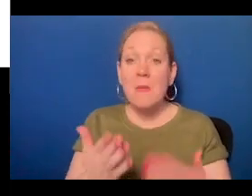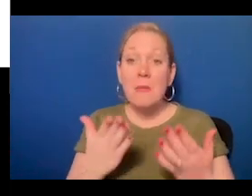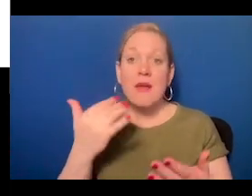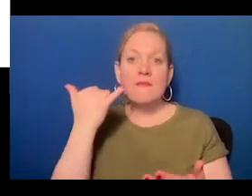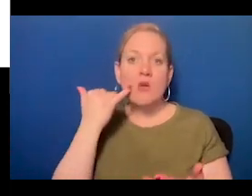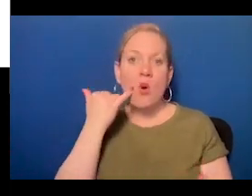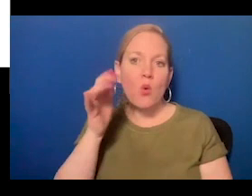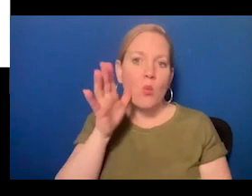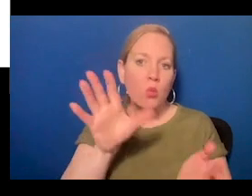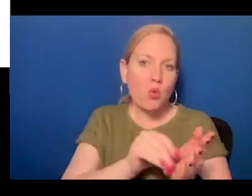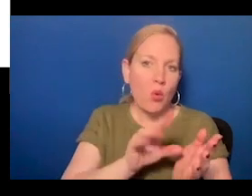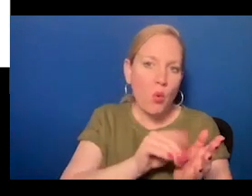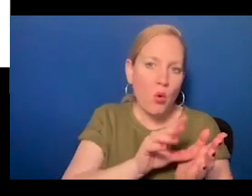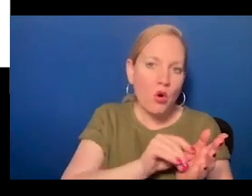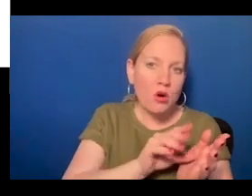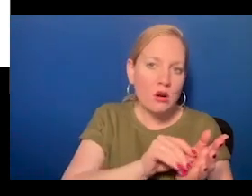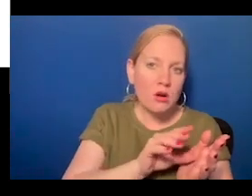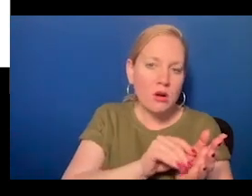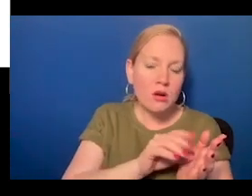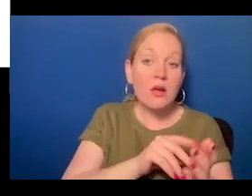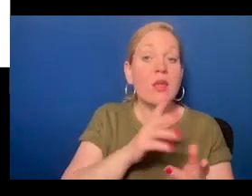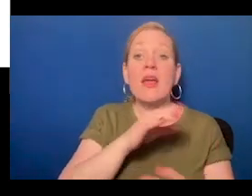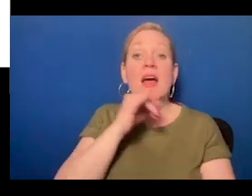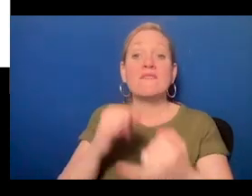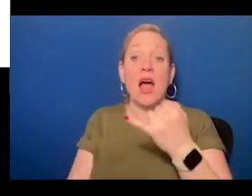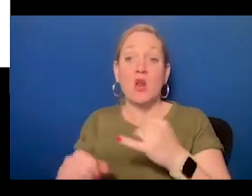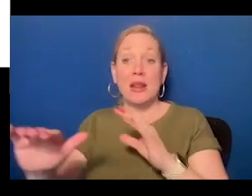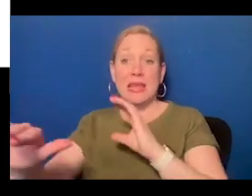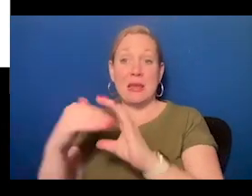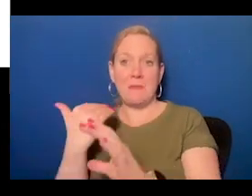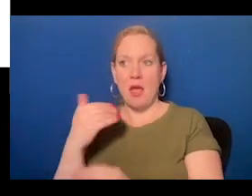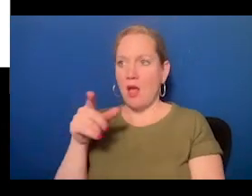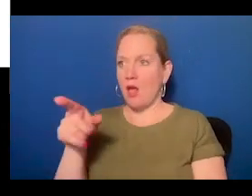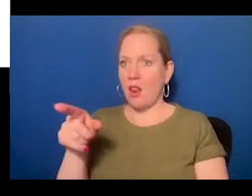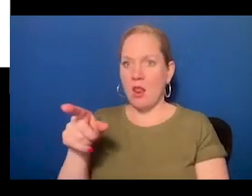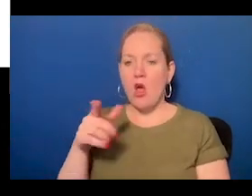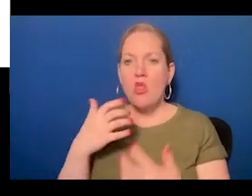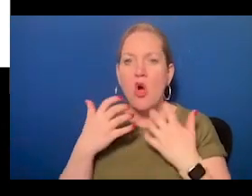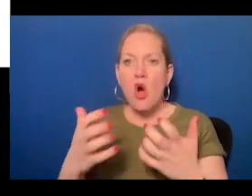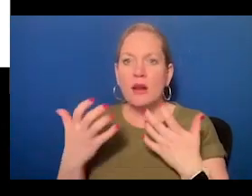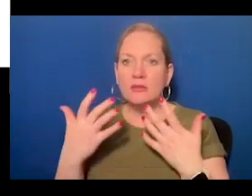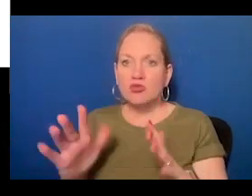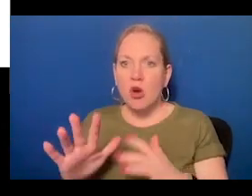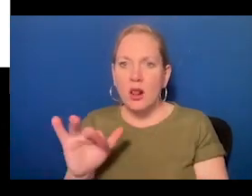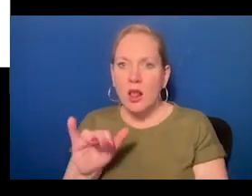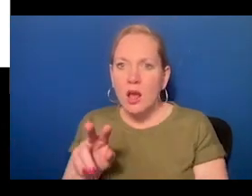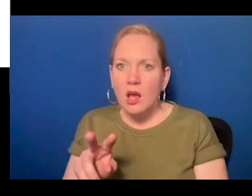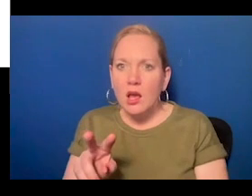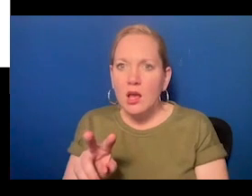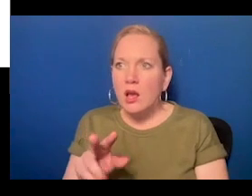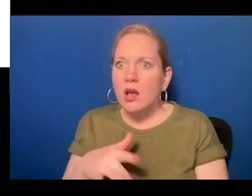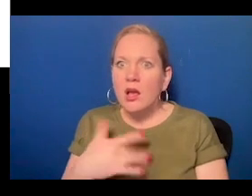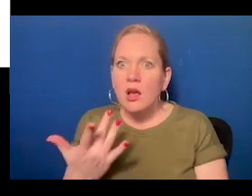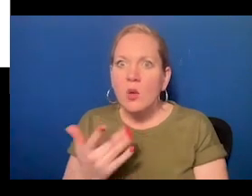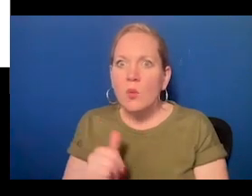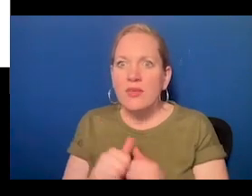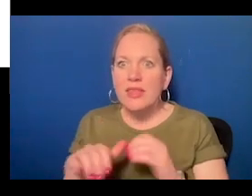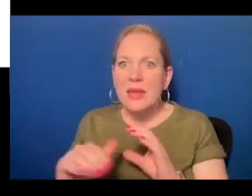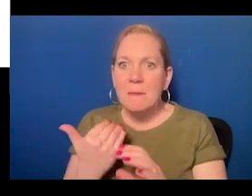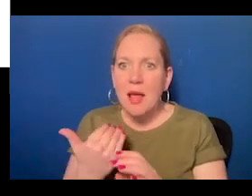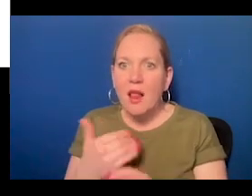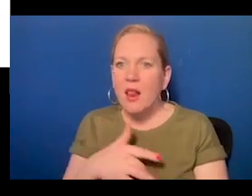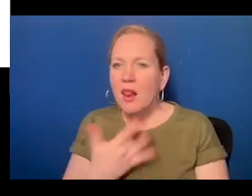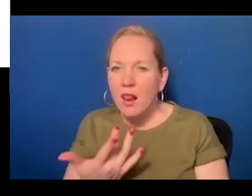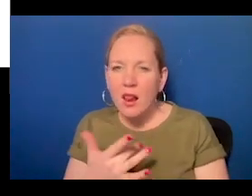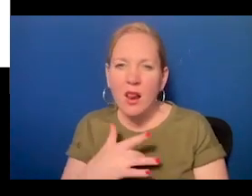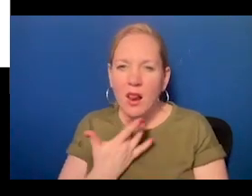about that avatar because that's such a hook. I would maybe have like the phone buzzing or like recording her so that when the final email